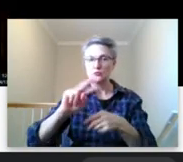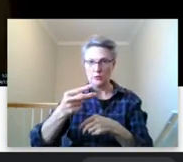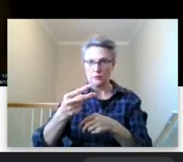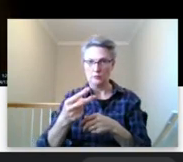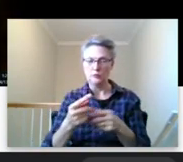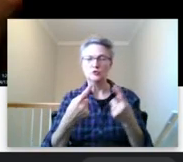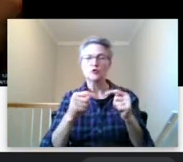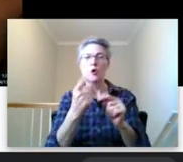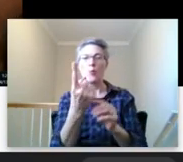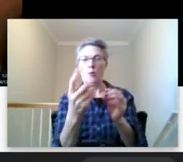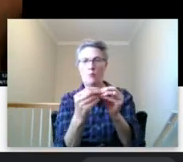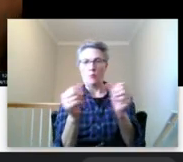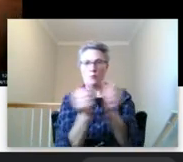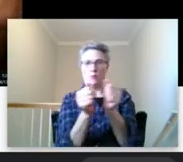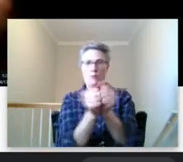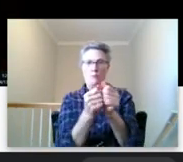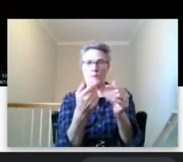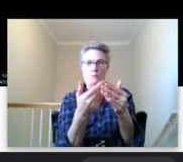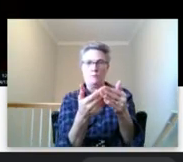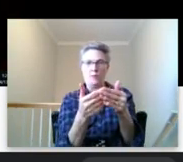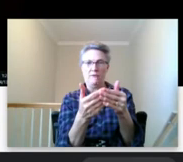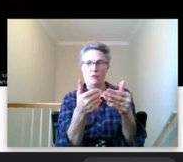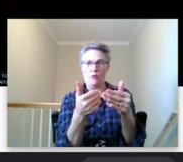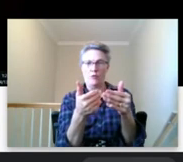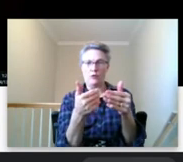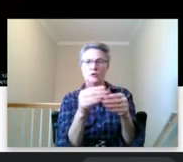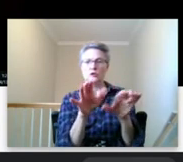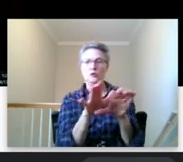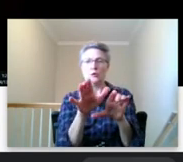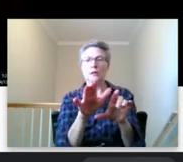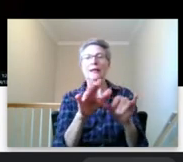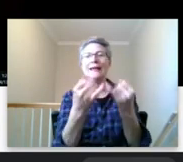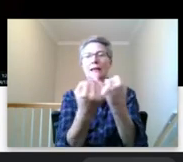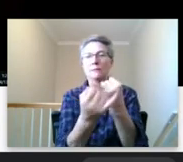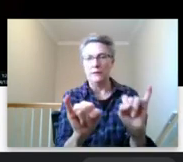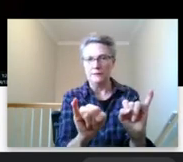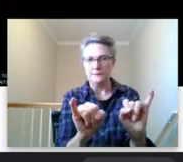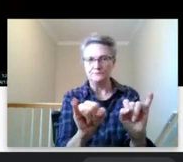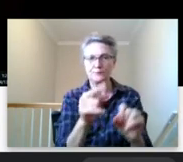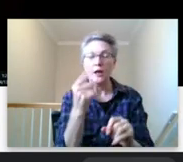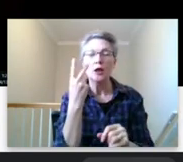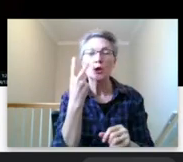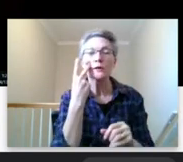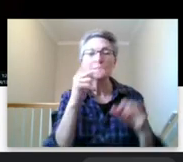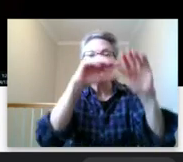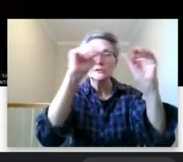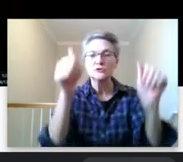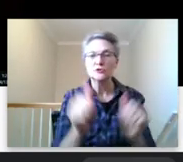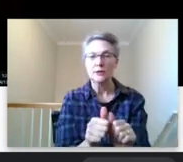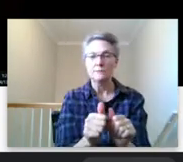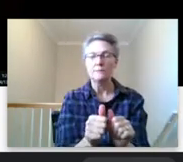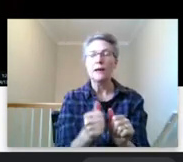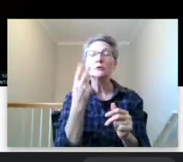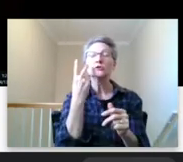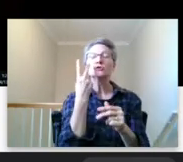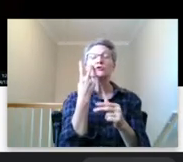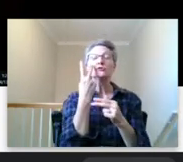I have you go off on your own. So let's take a look at this figure. This figure, I'm going to show you 2